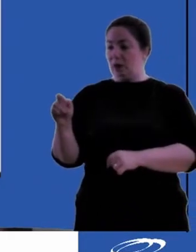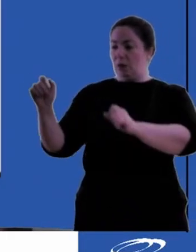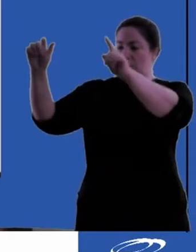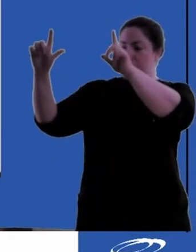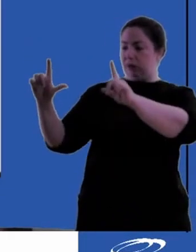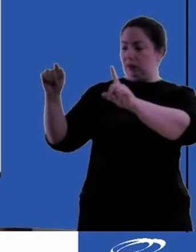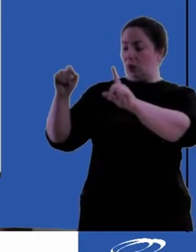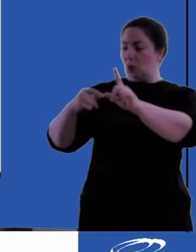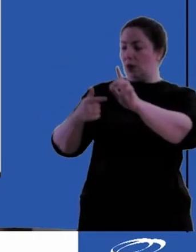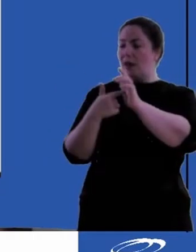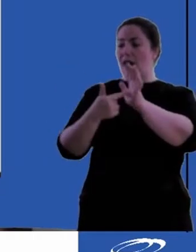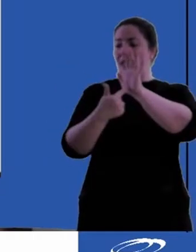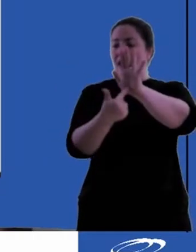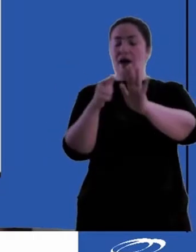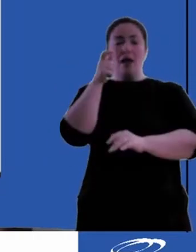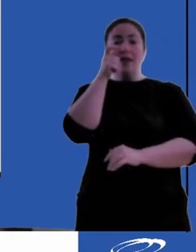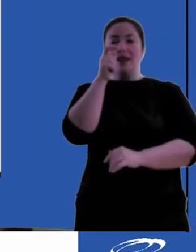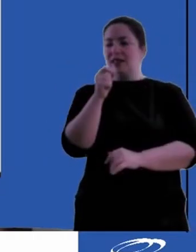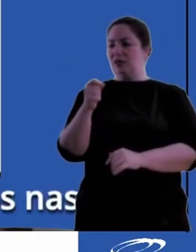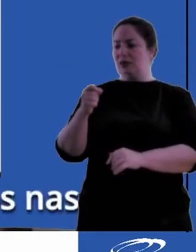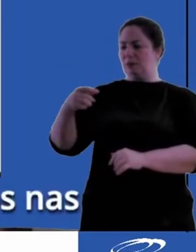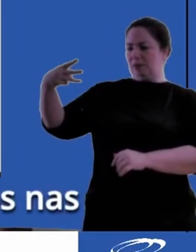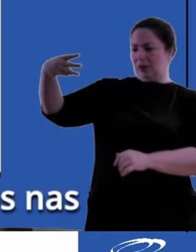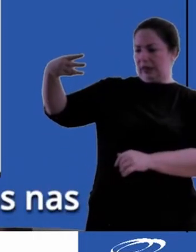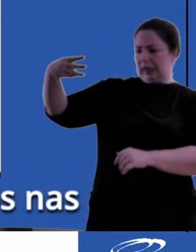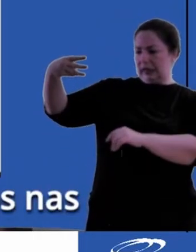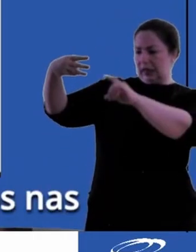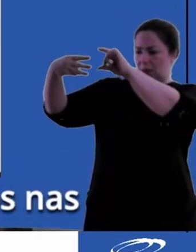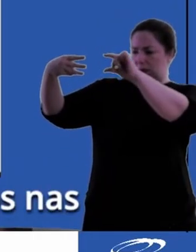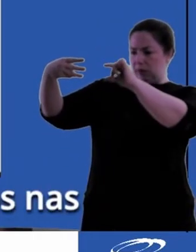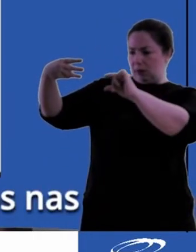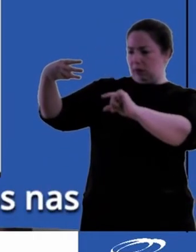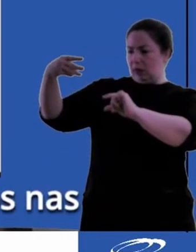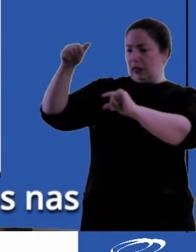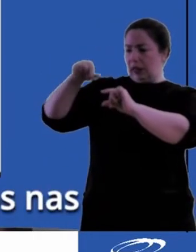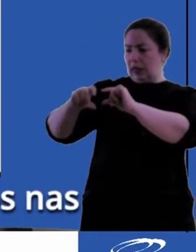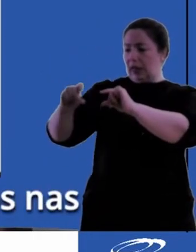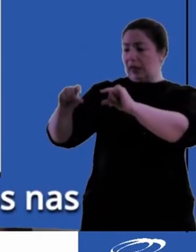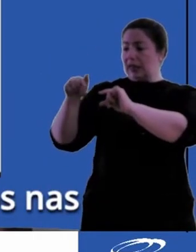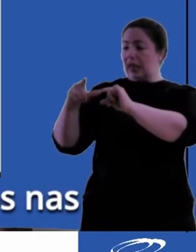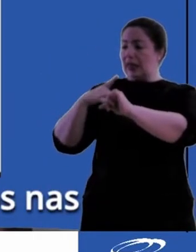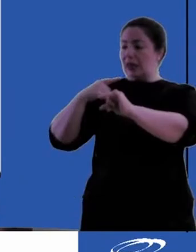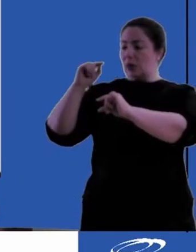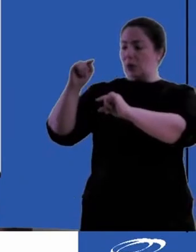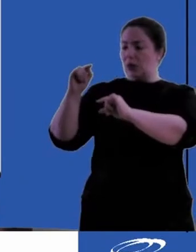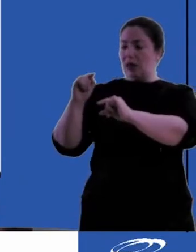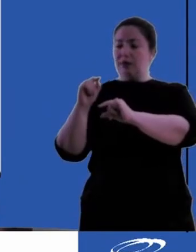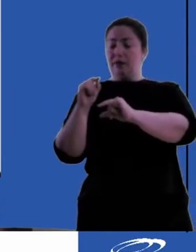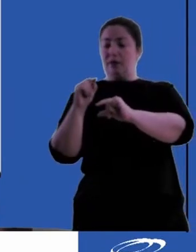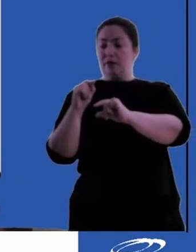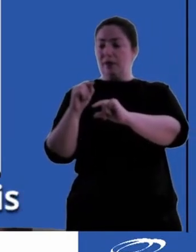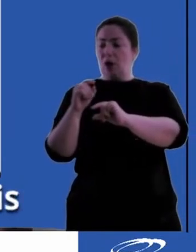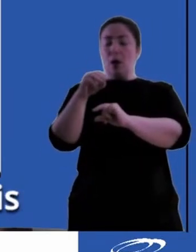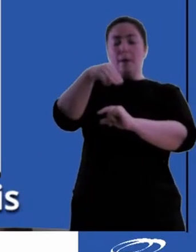cases, which is interesting. The third row is additional new organisms that we found in the culture positive periprosthetic joint infections,